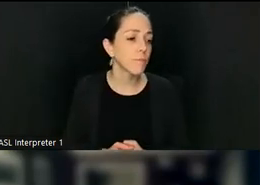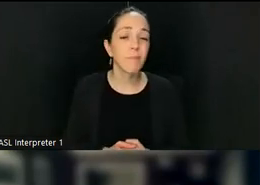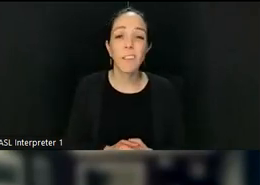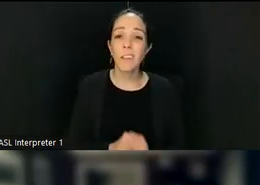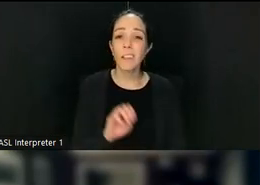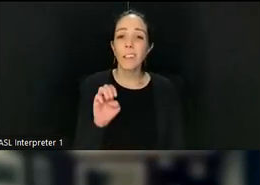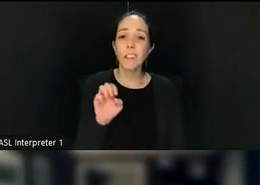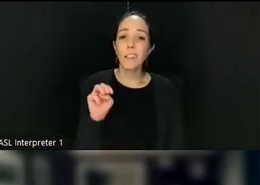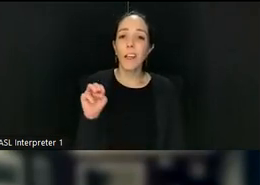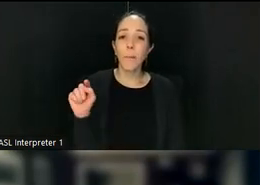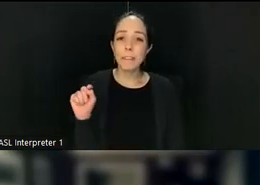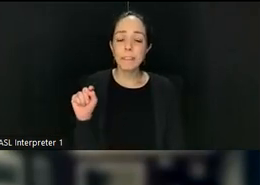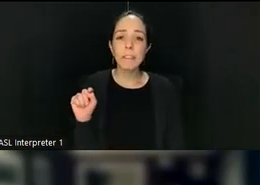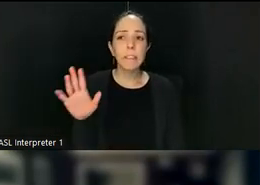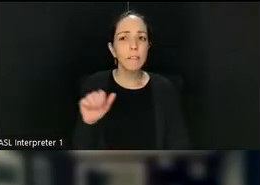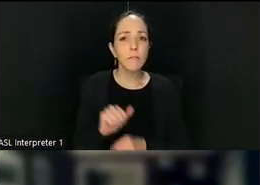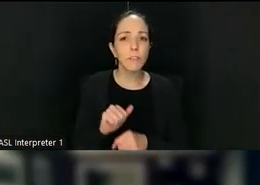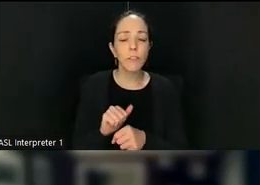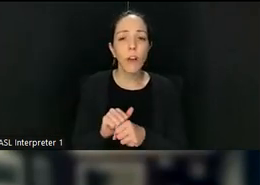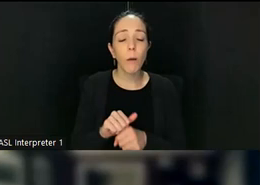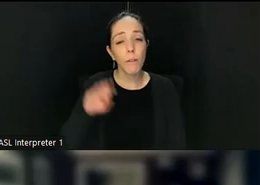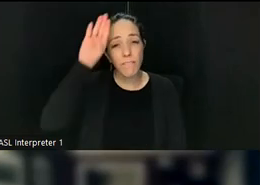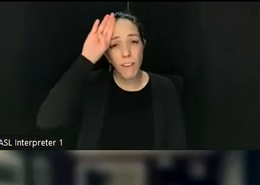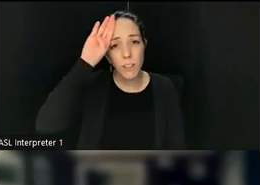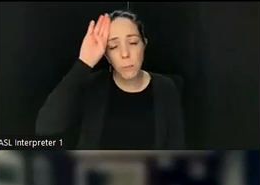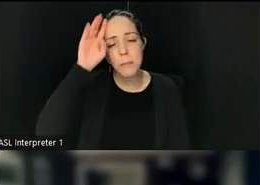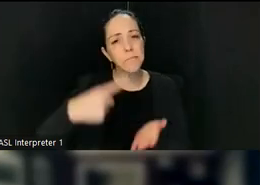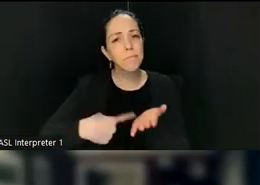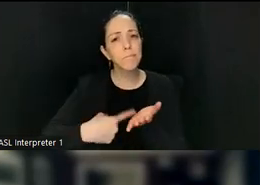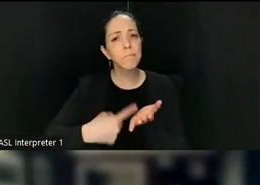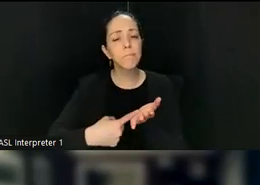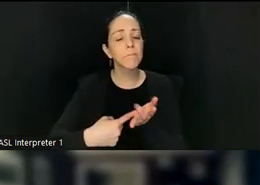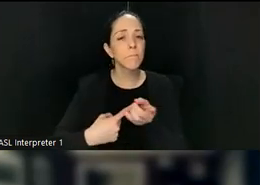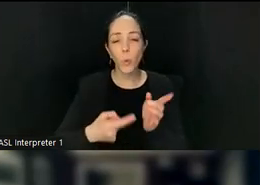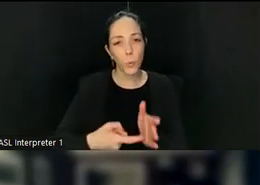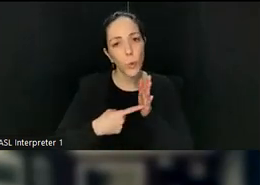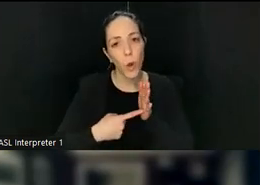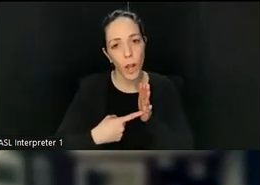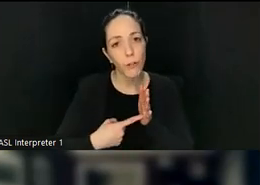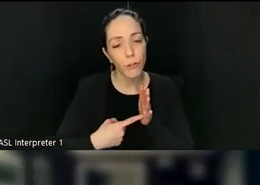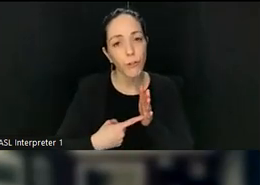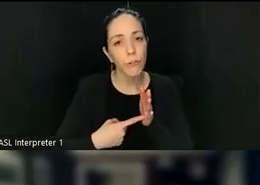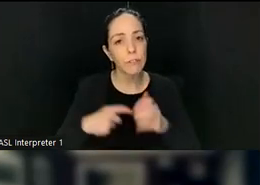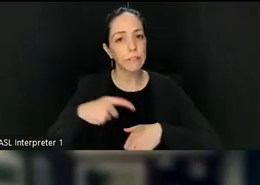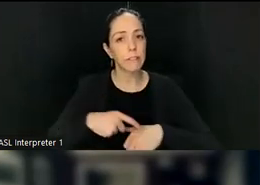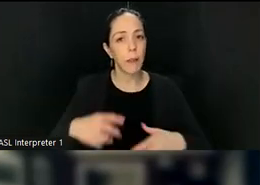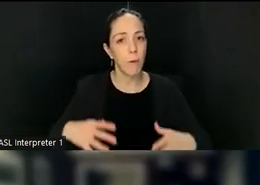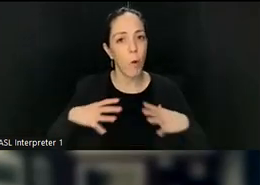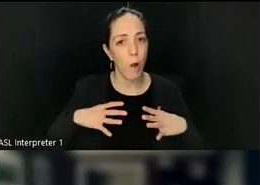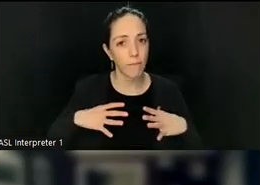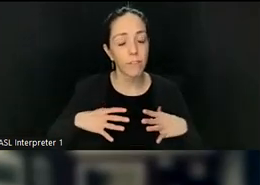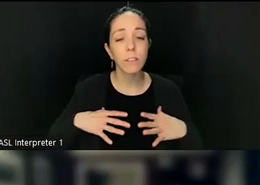EMTs, the people that, you know, firemen sometimes, if they get into a situation where somebody thinks that